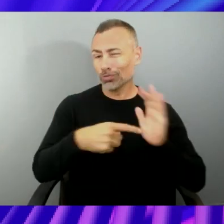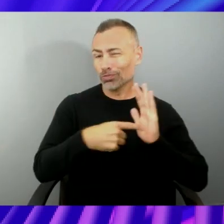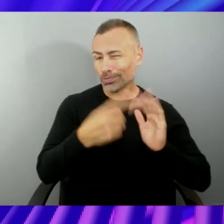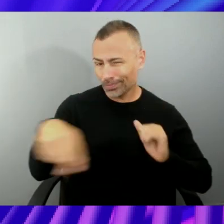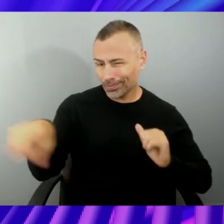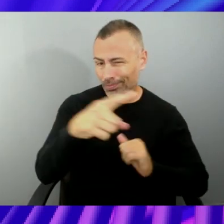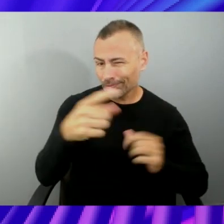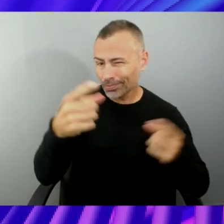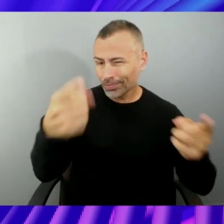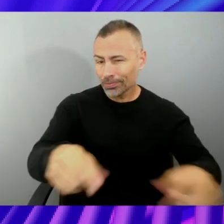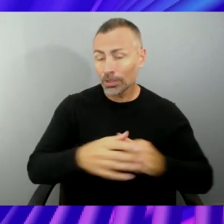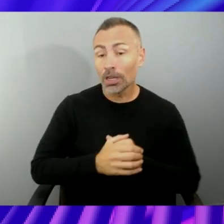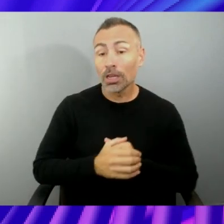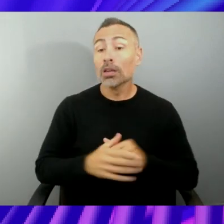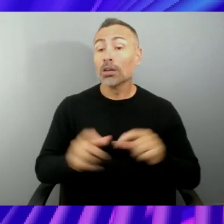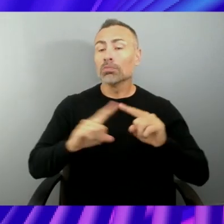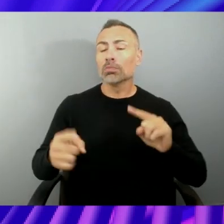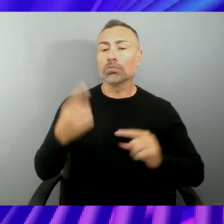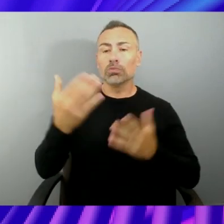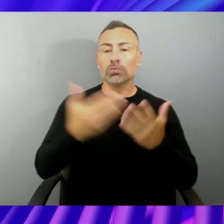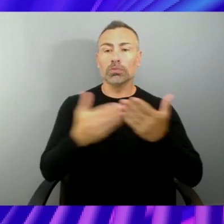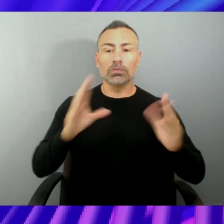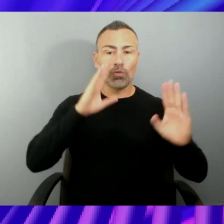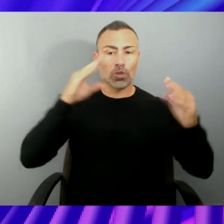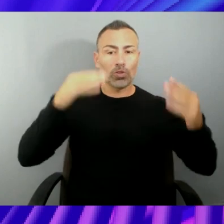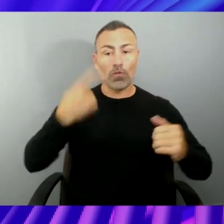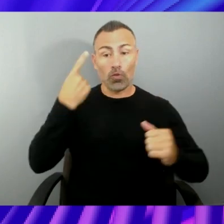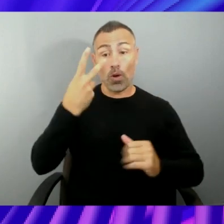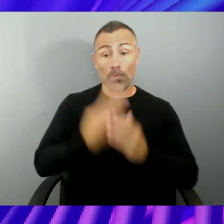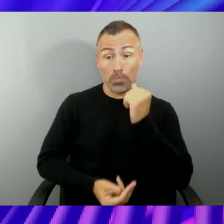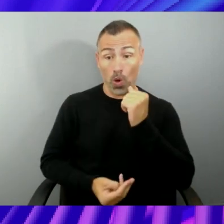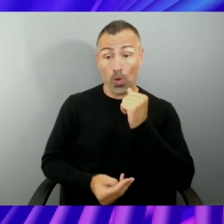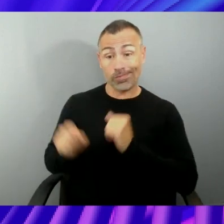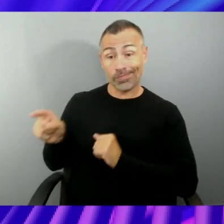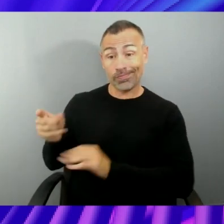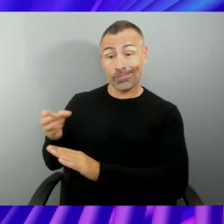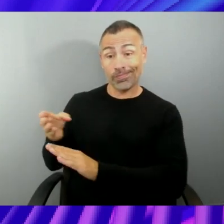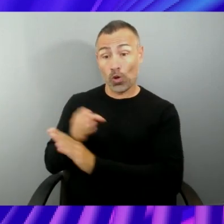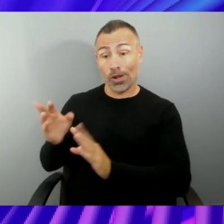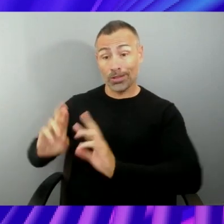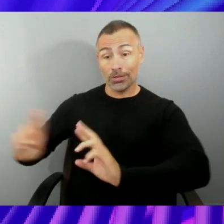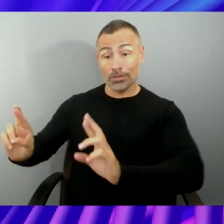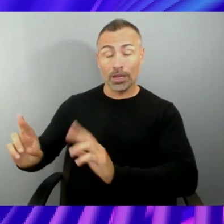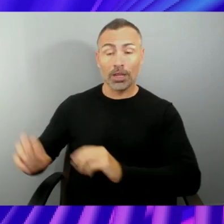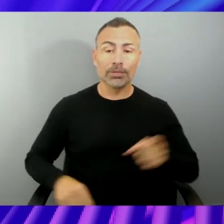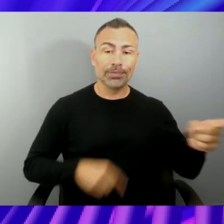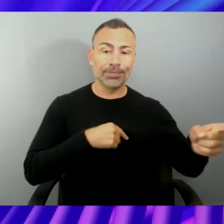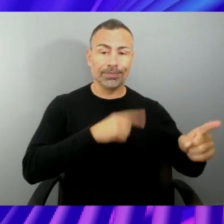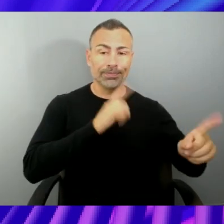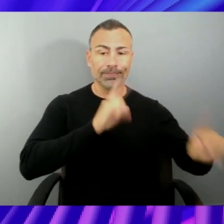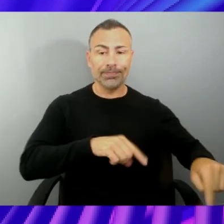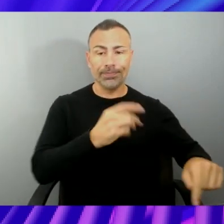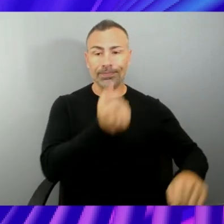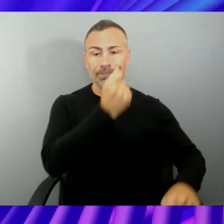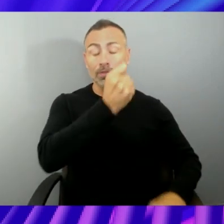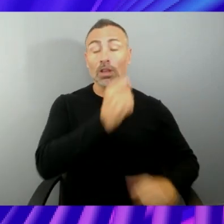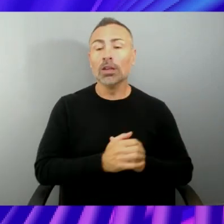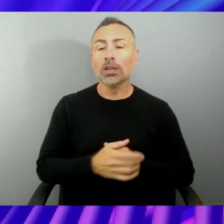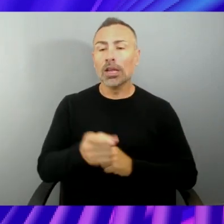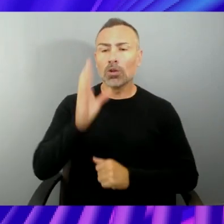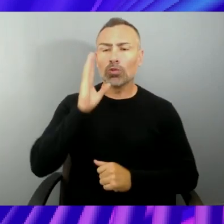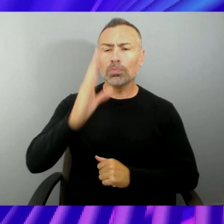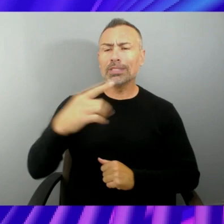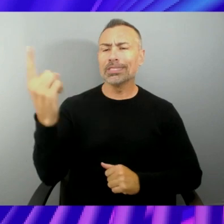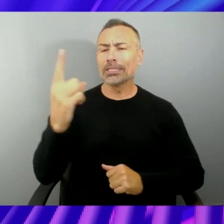with both a proactive and a reactive mechanism is going to be anomaly detection. So I'm going to zoom back